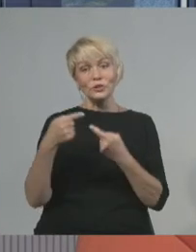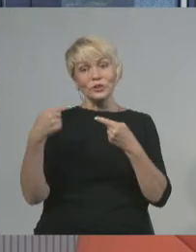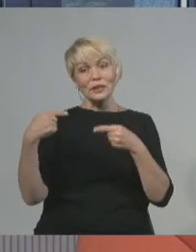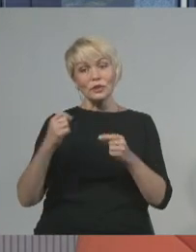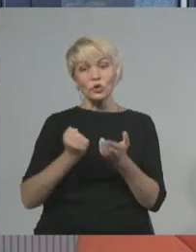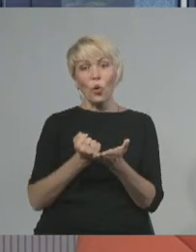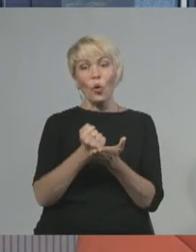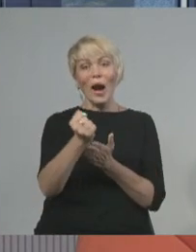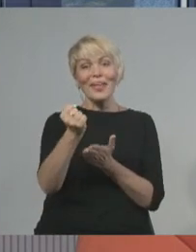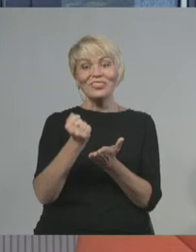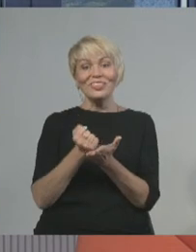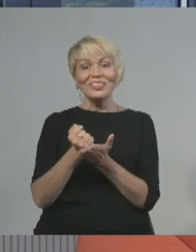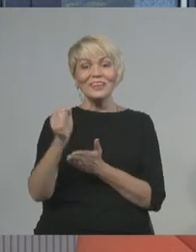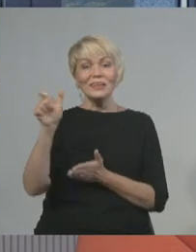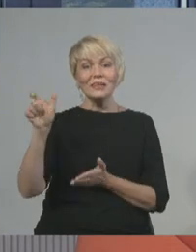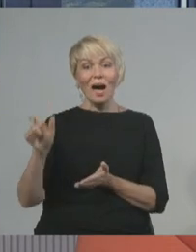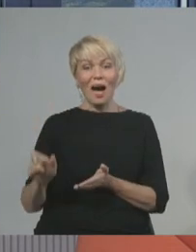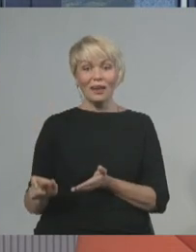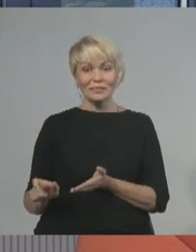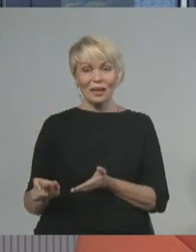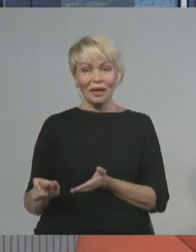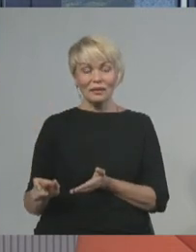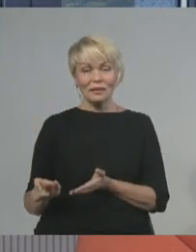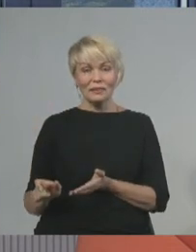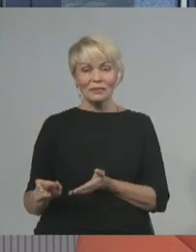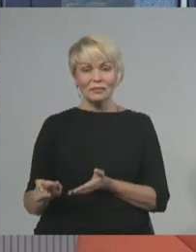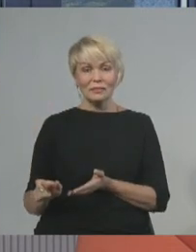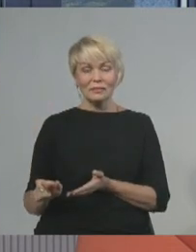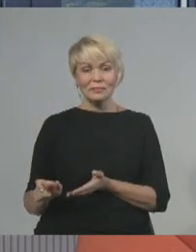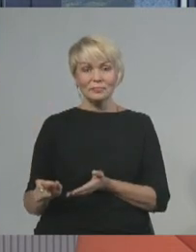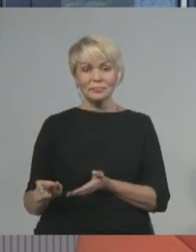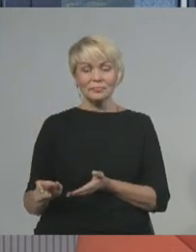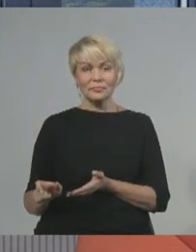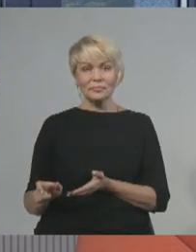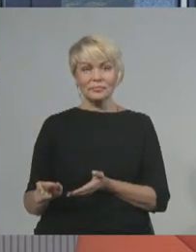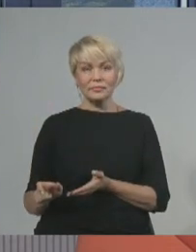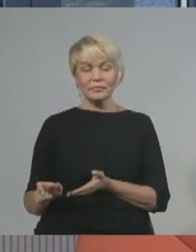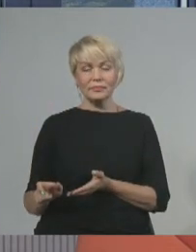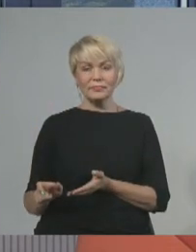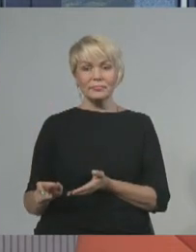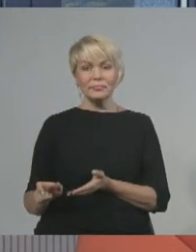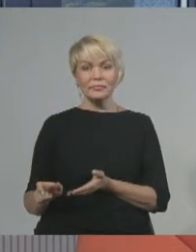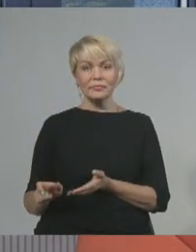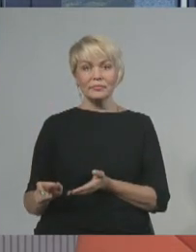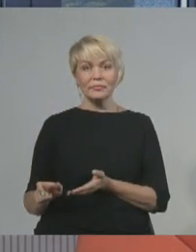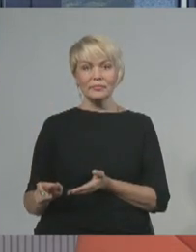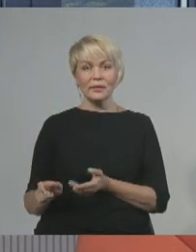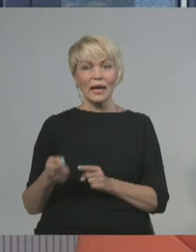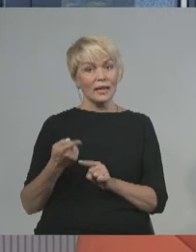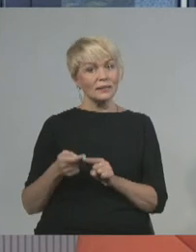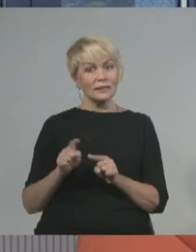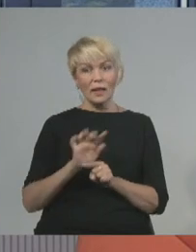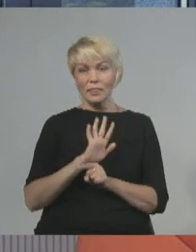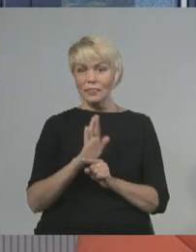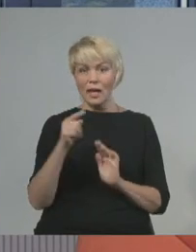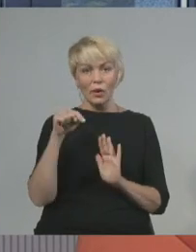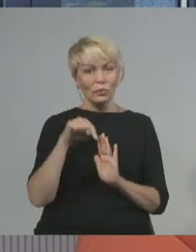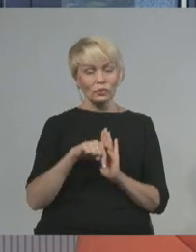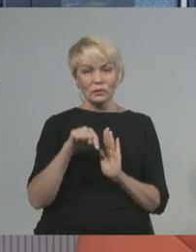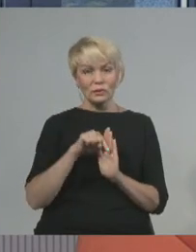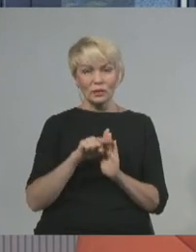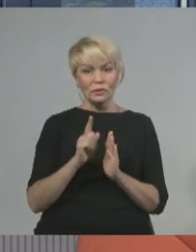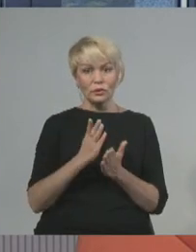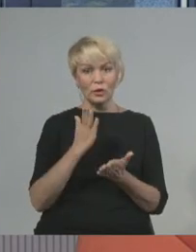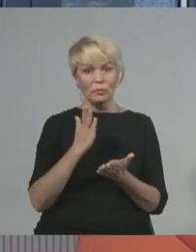point where they think that that said candidate them not winning means means the end of the country so it what struck me